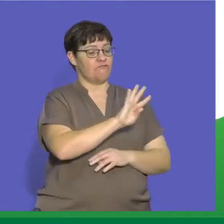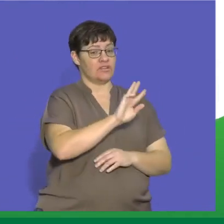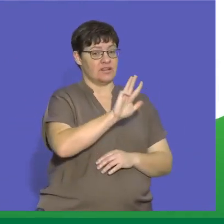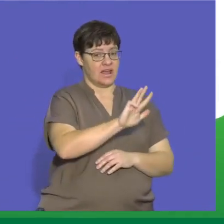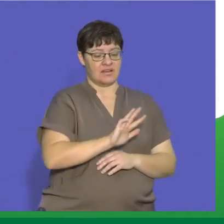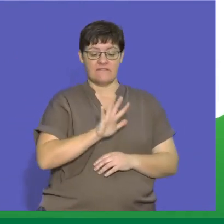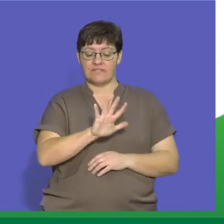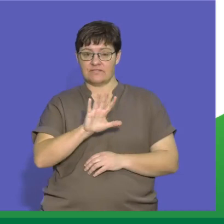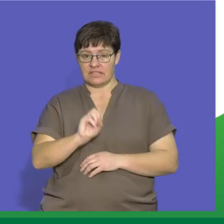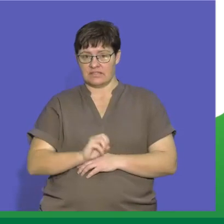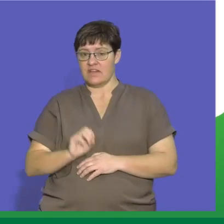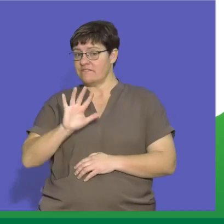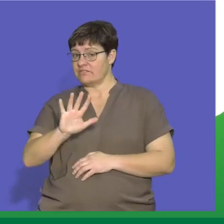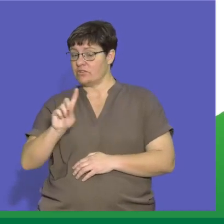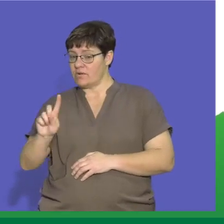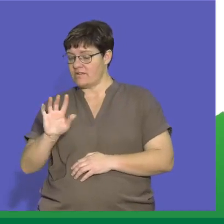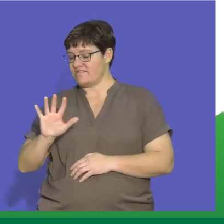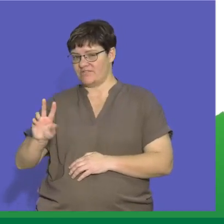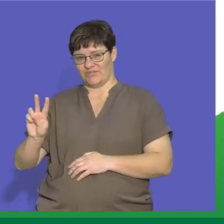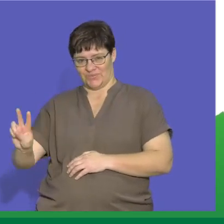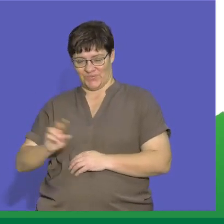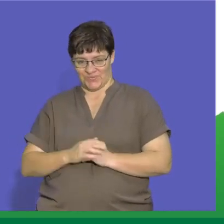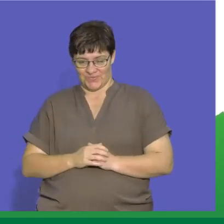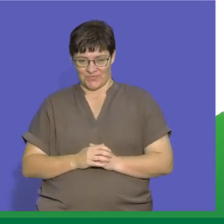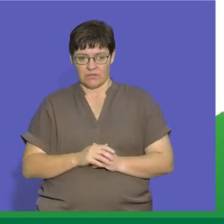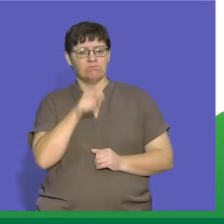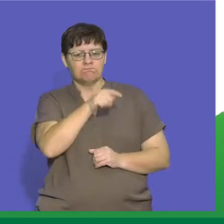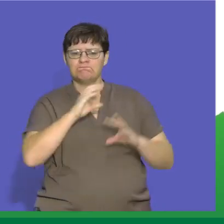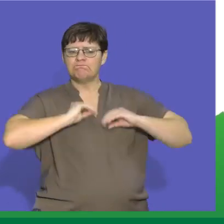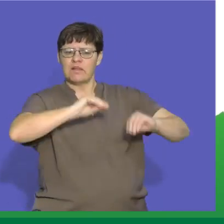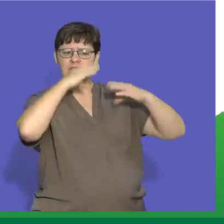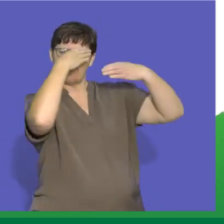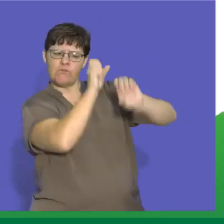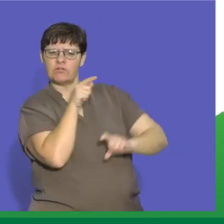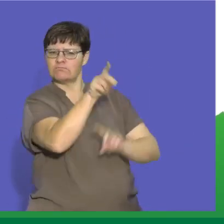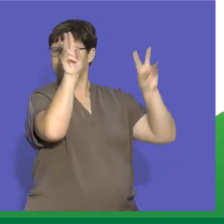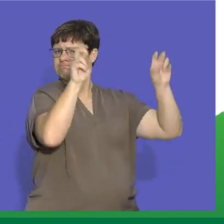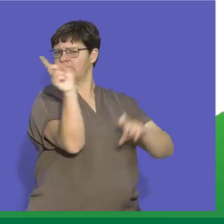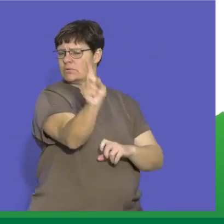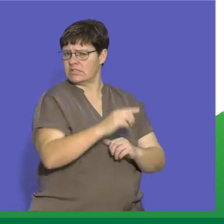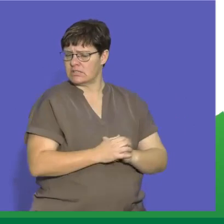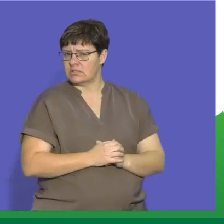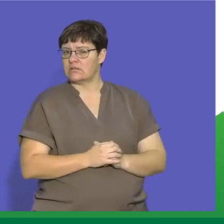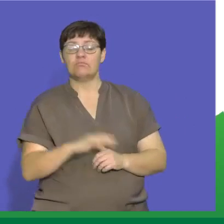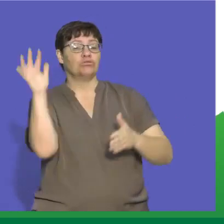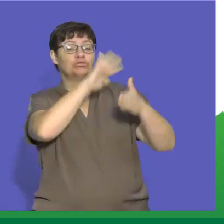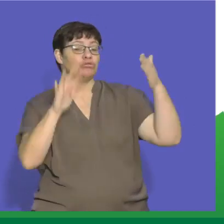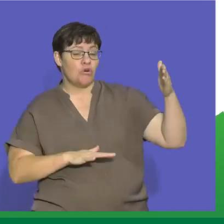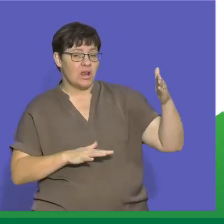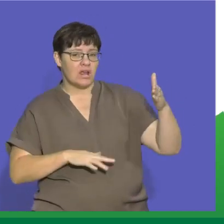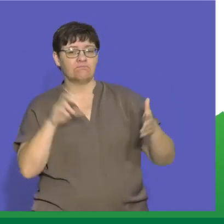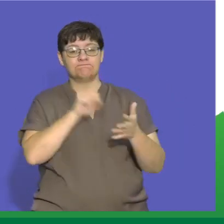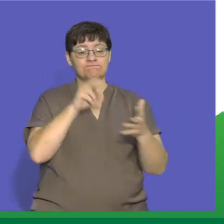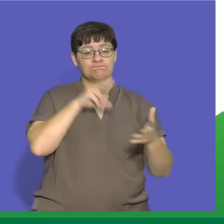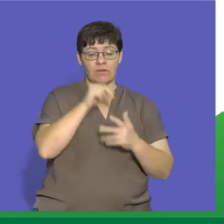49, 50, 51, and 52. In this lesson, the topics of focus are a story about a fox